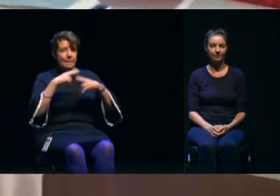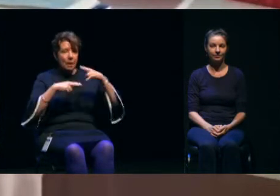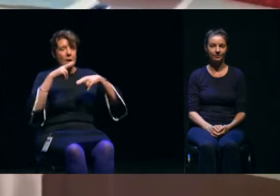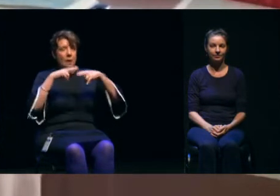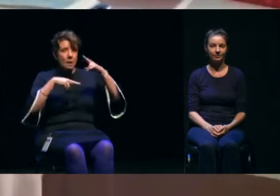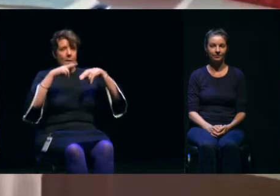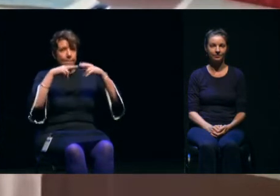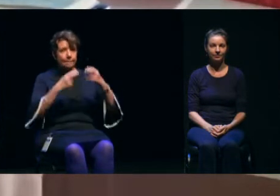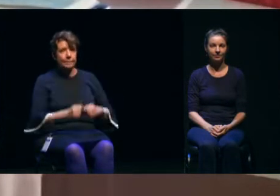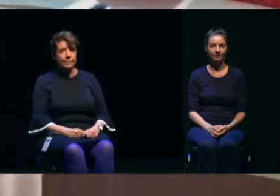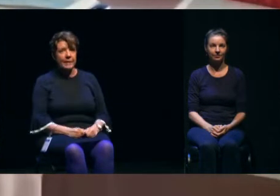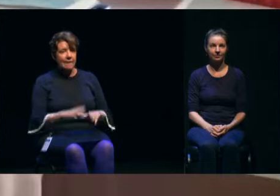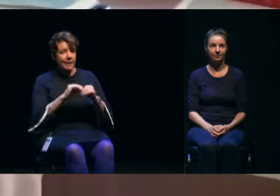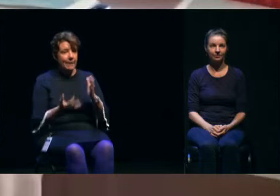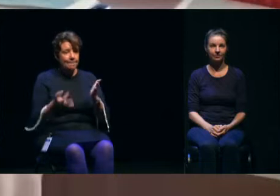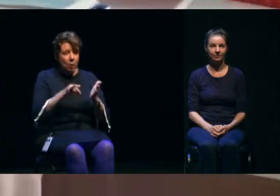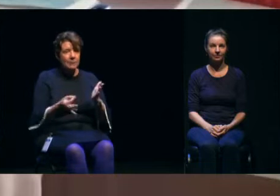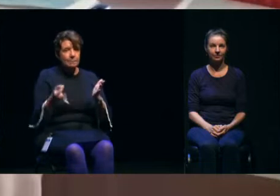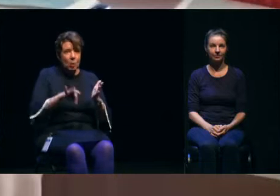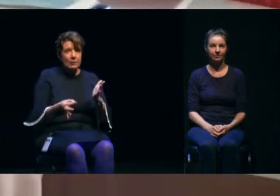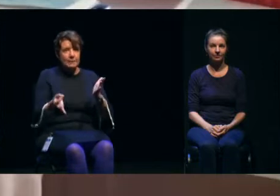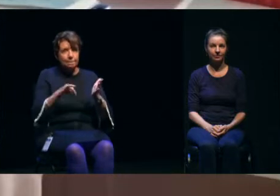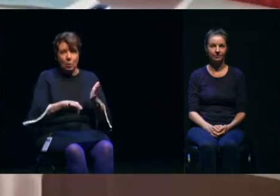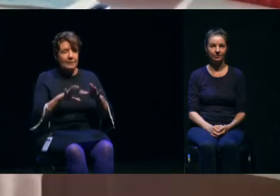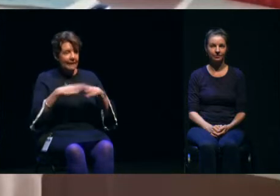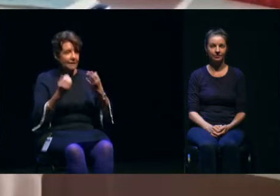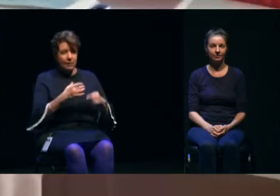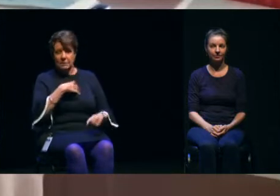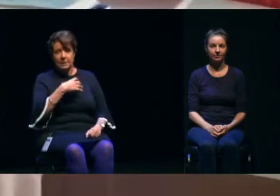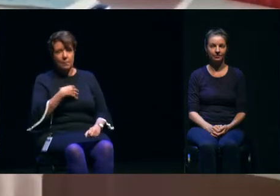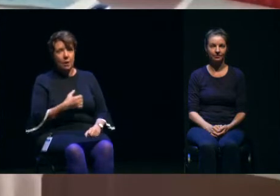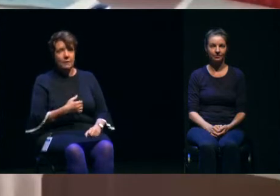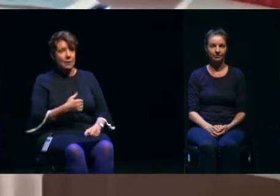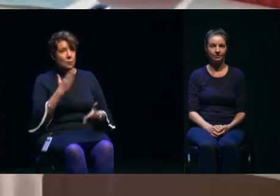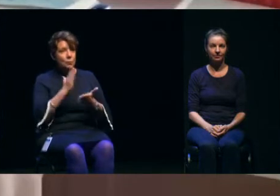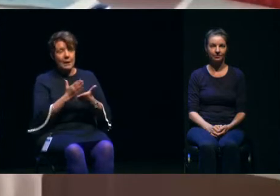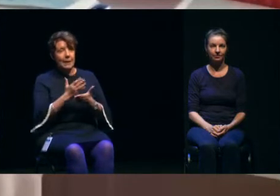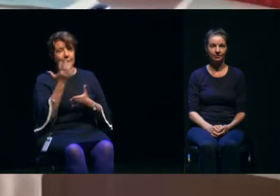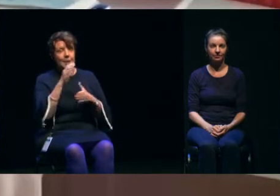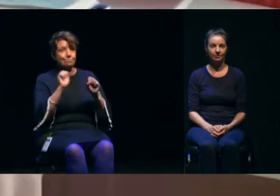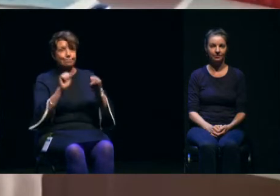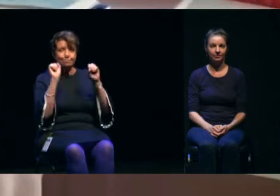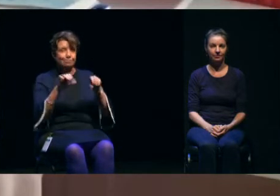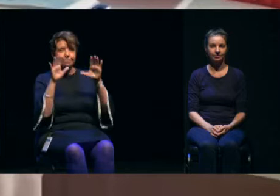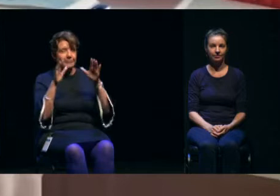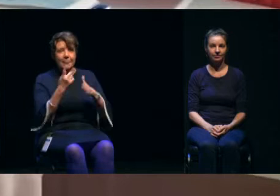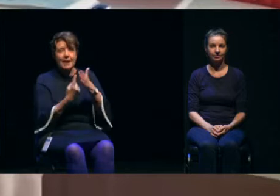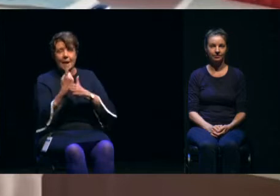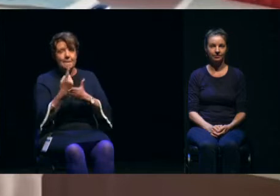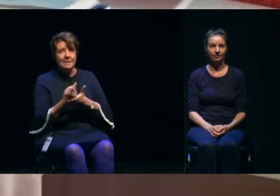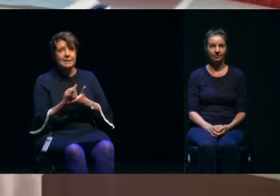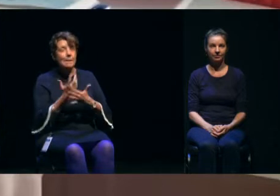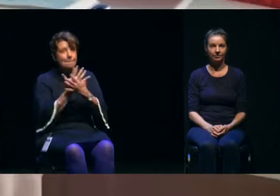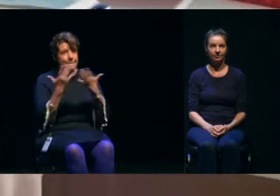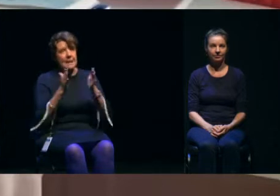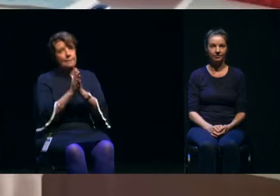And everything was like bonus. Everything was a surprise. Everything was just a miracle that had happened. It took me many